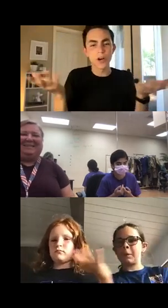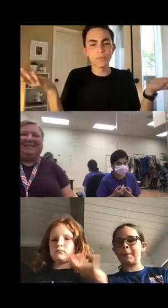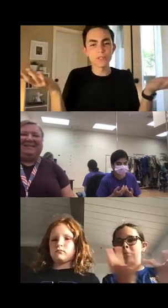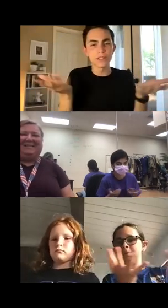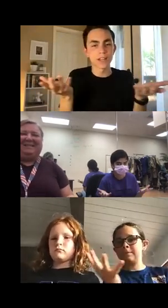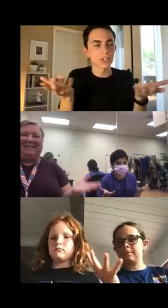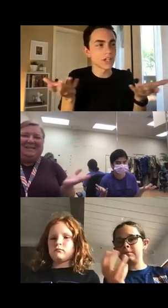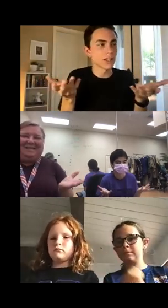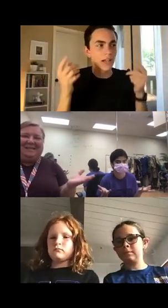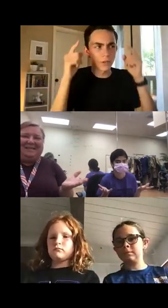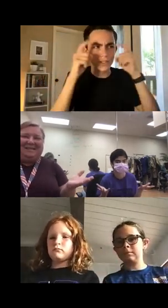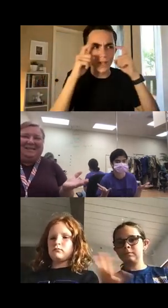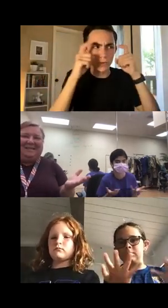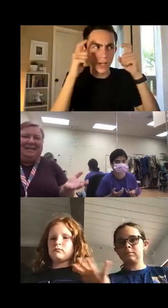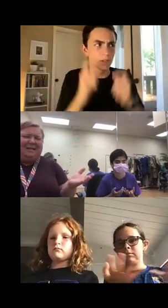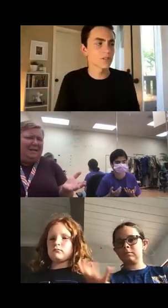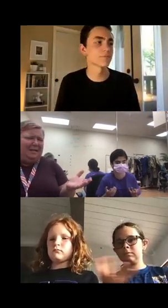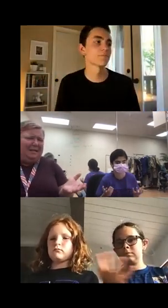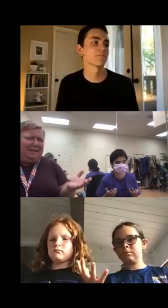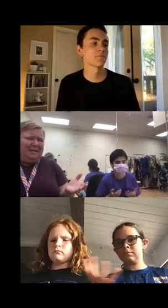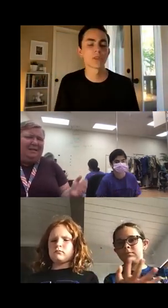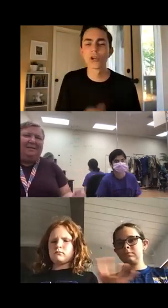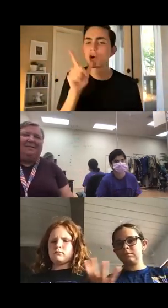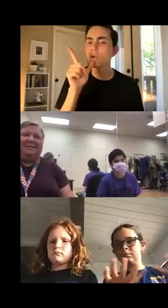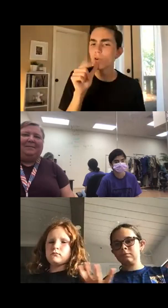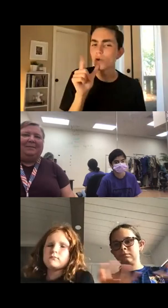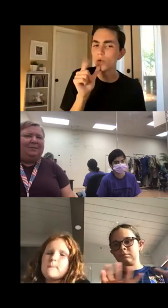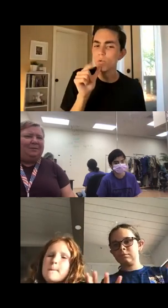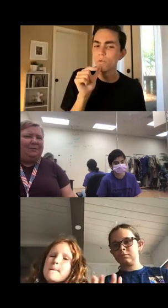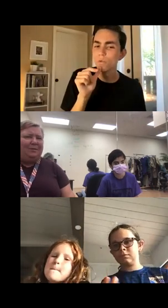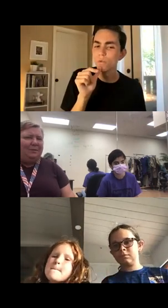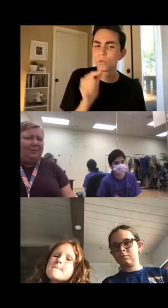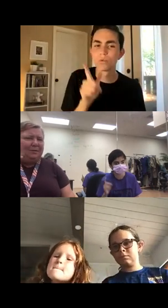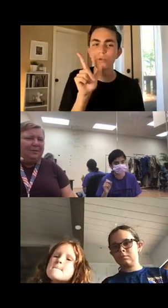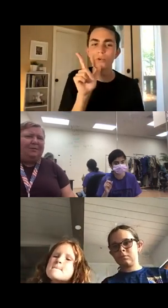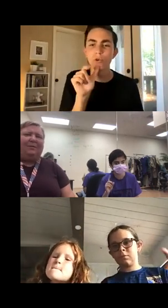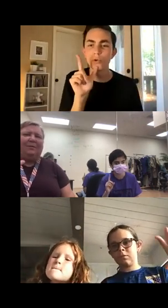open palms, and they kind of shake like that with the downward eyebrows. Who,